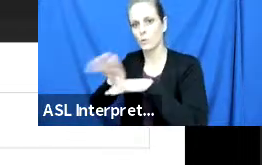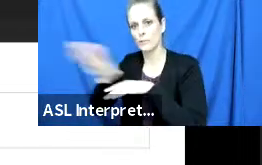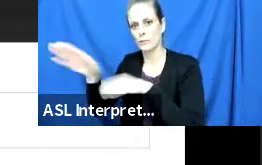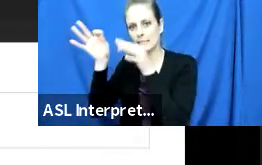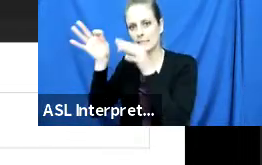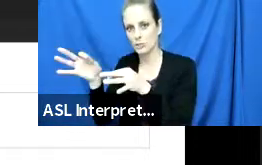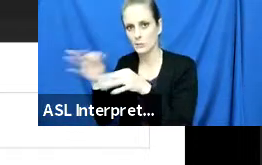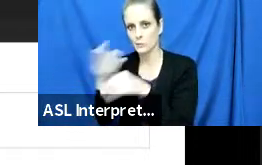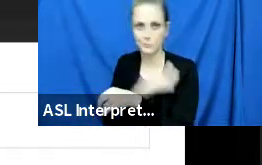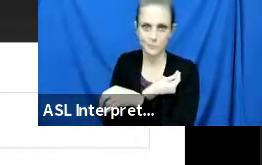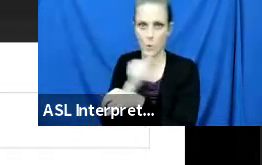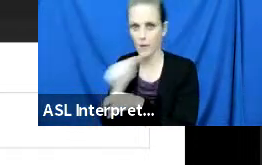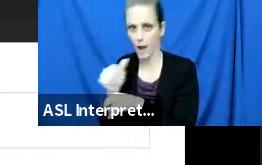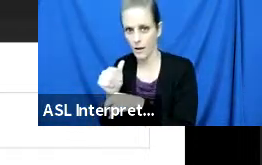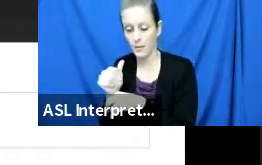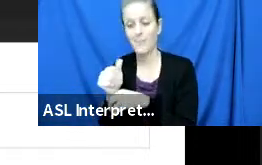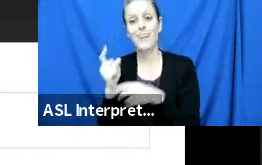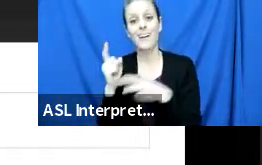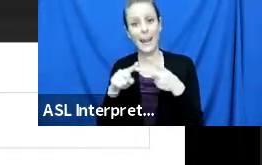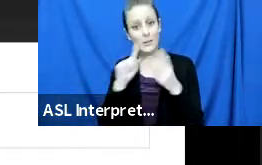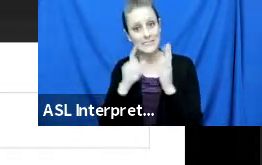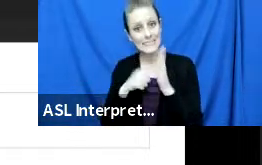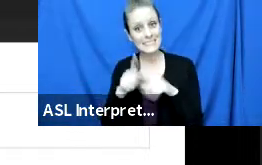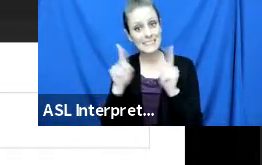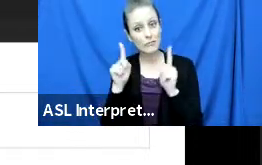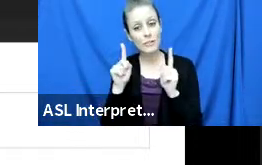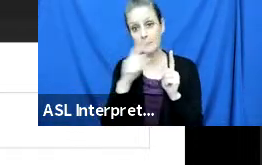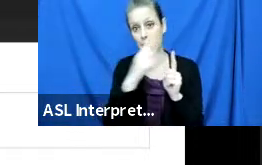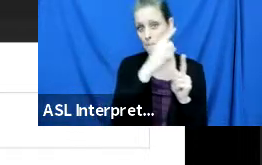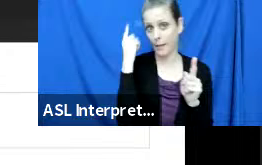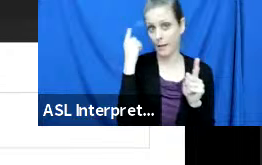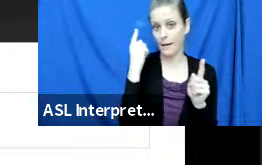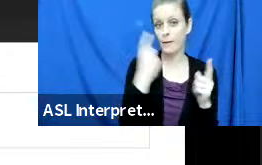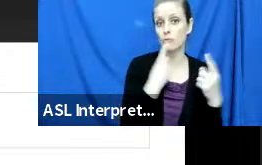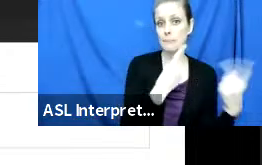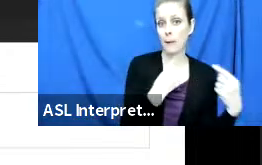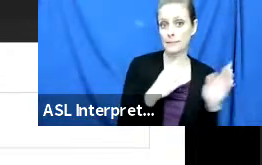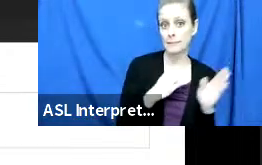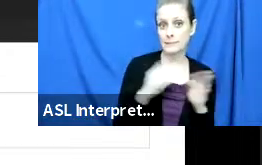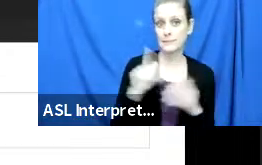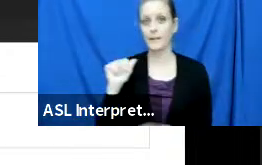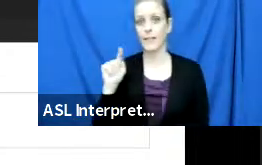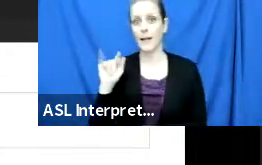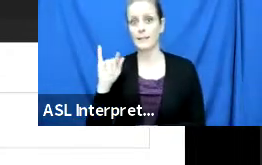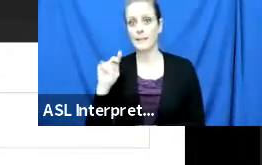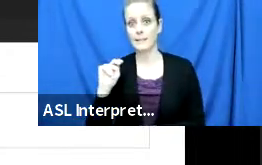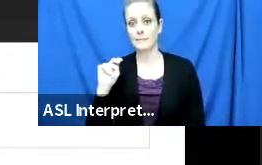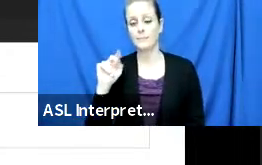some differences between how Black respondents and Latinx respondents,